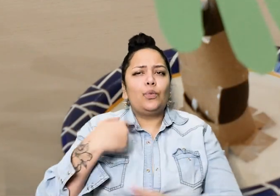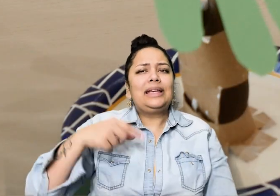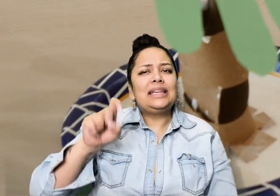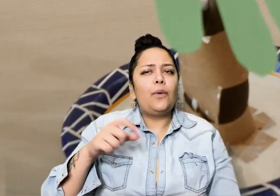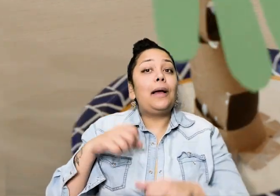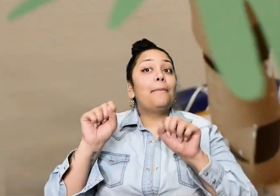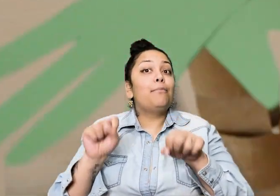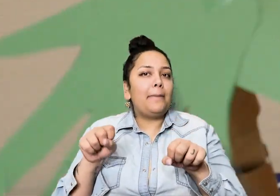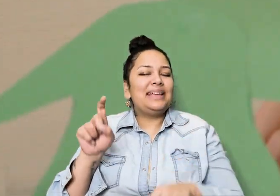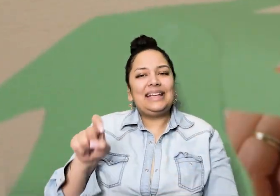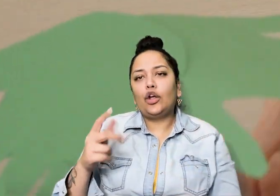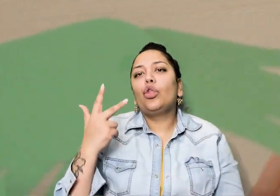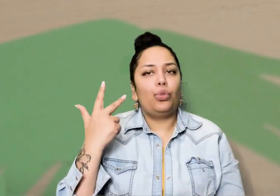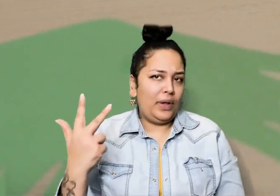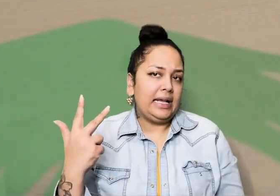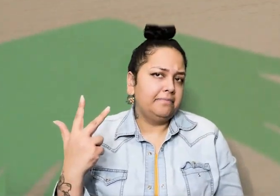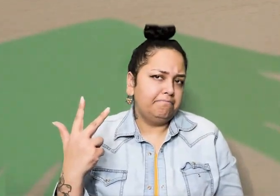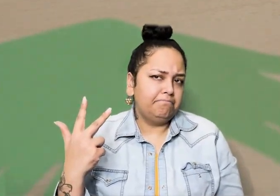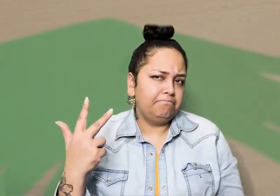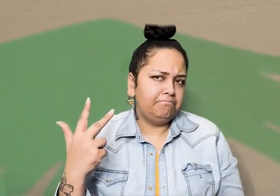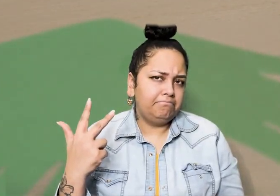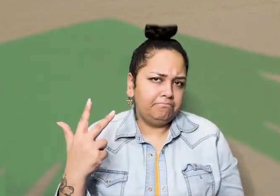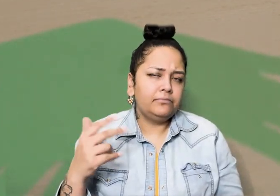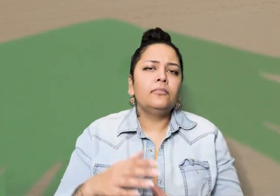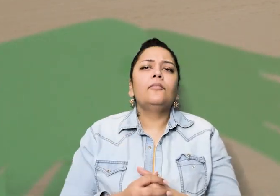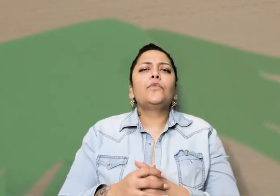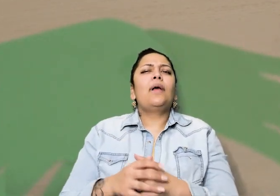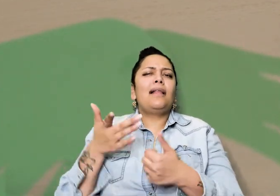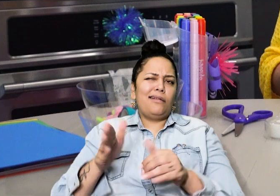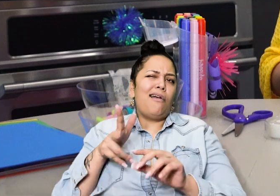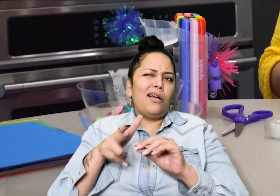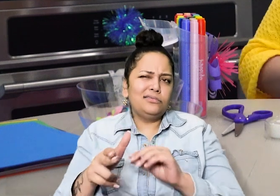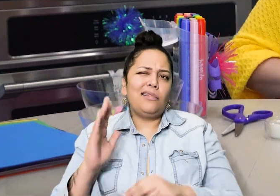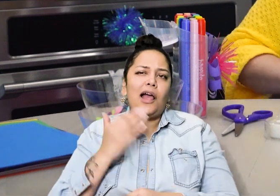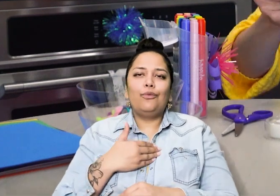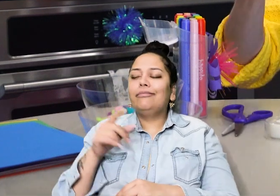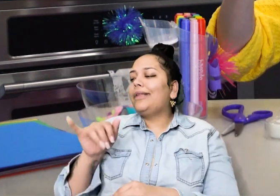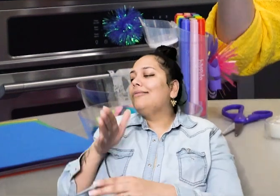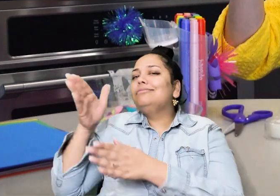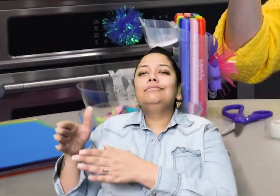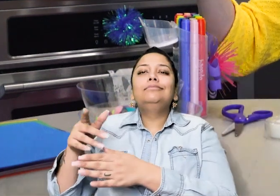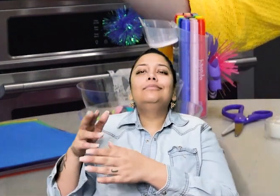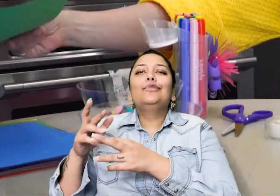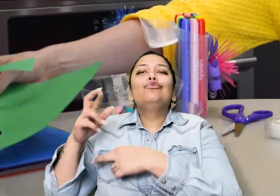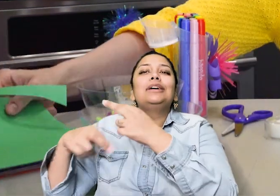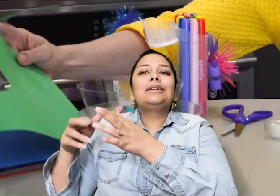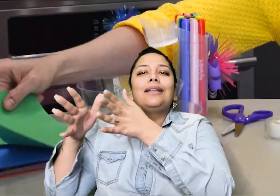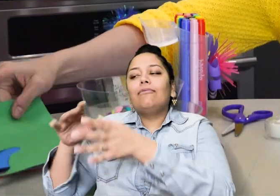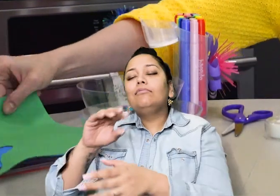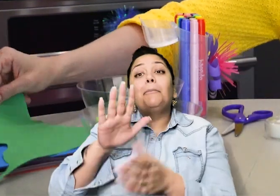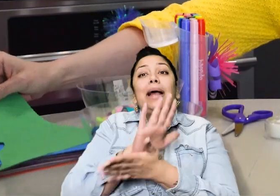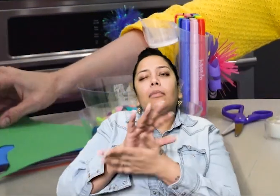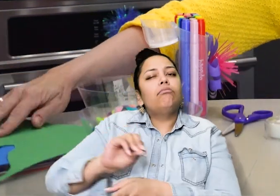Nice. And then the last one we probably need 3. So let's cut. We can put this in our recycling